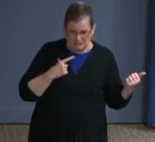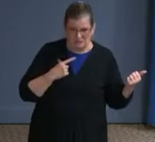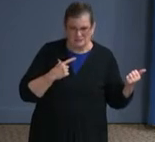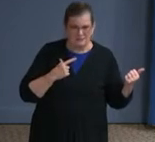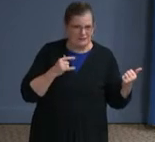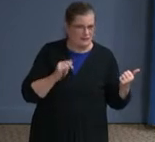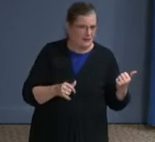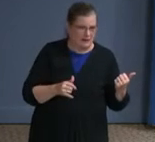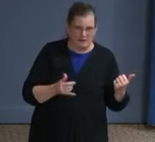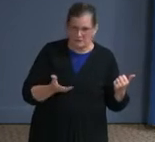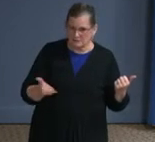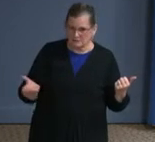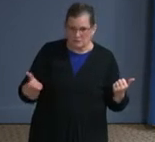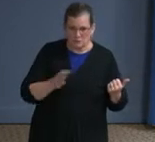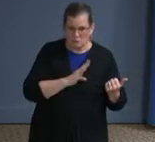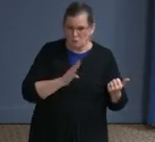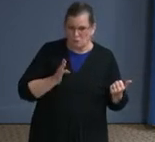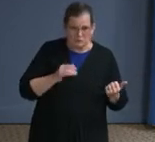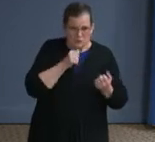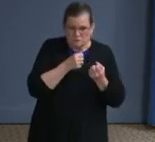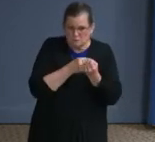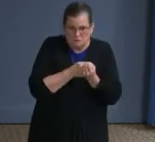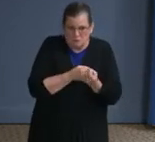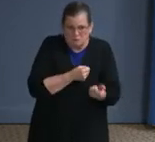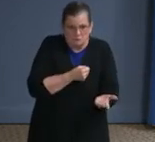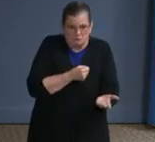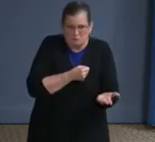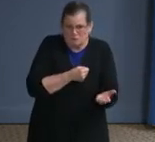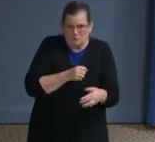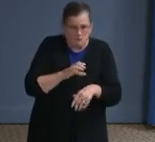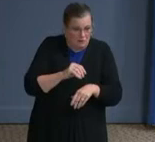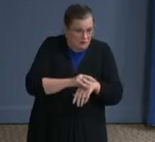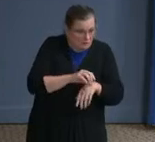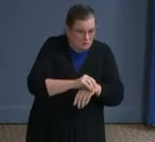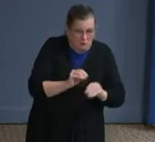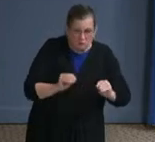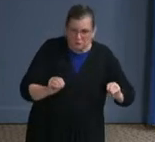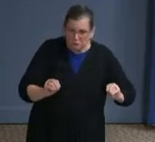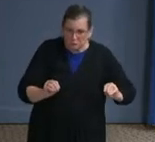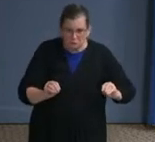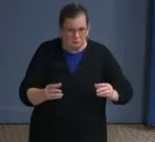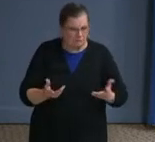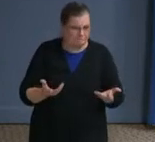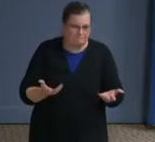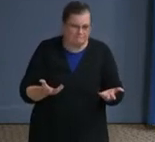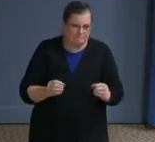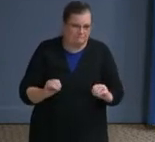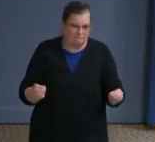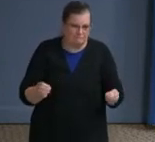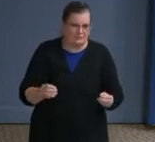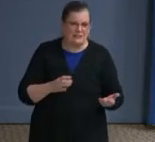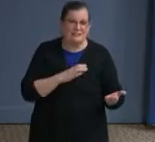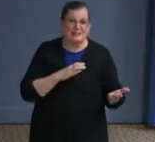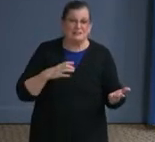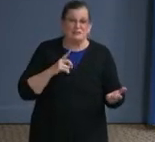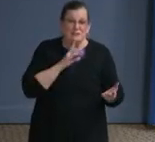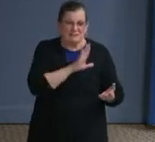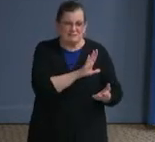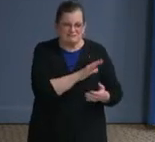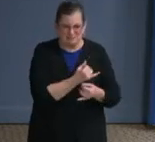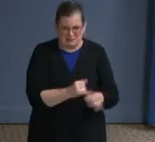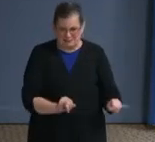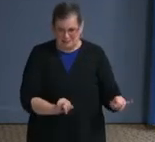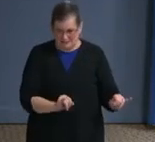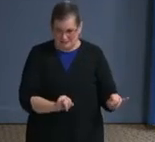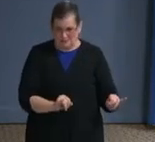supportive of it and that there hadn't been any consultation with them. Now, you know, in the end, because the council is independent, we